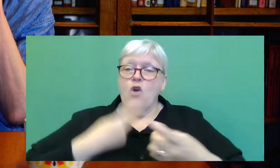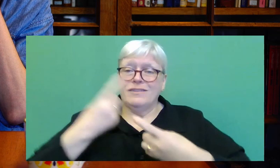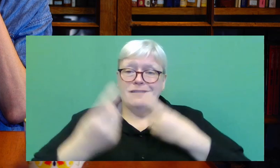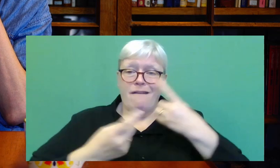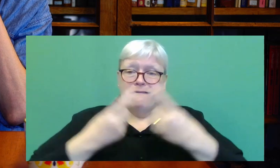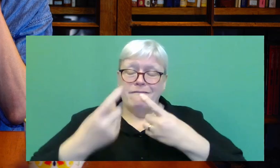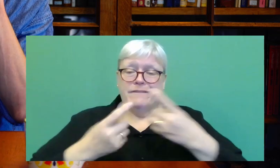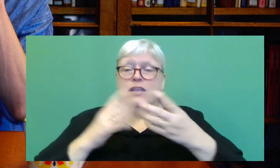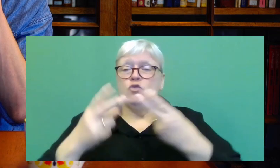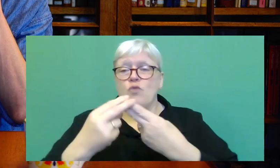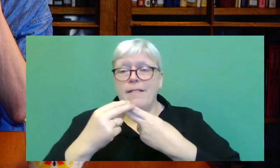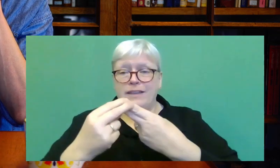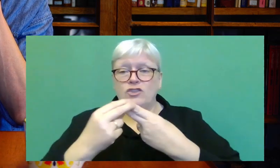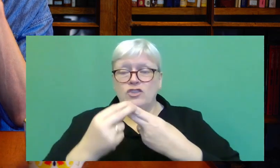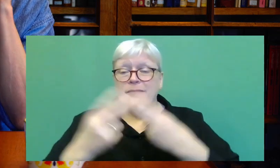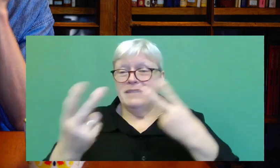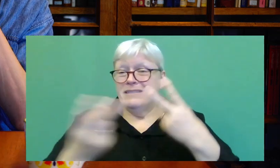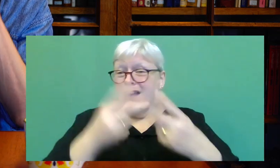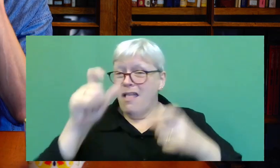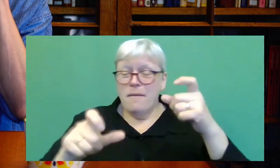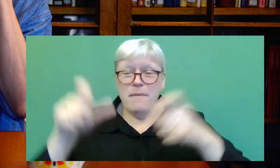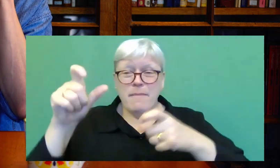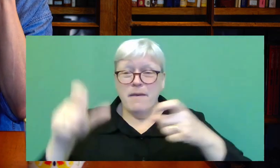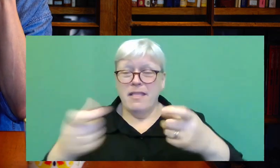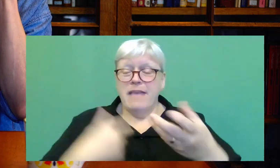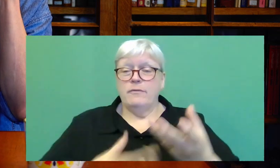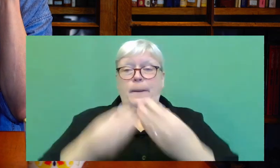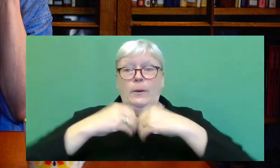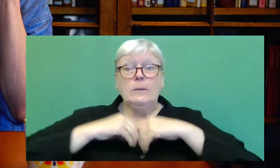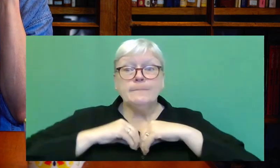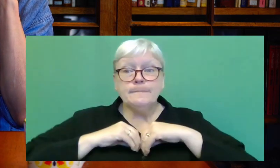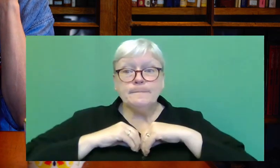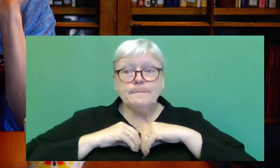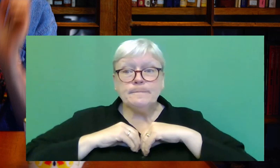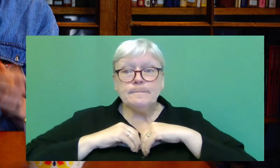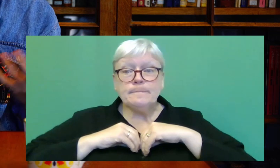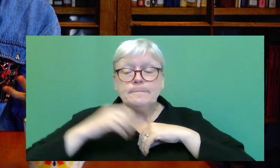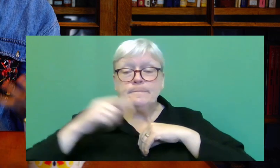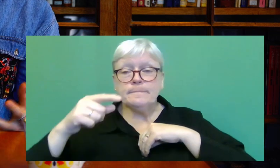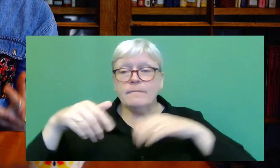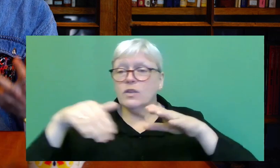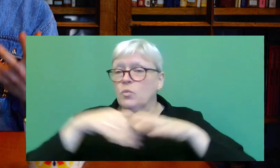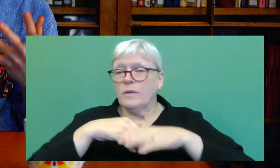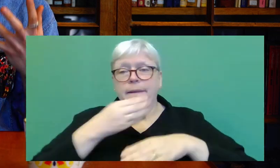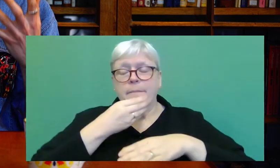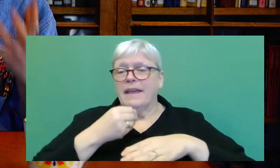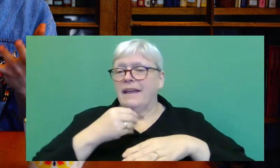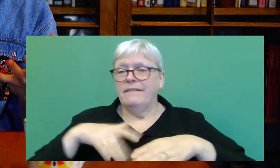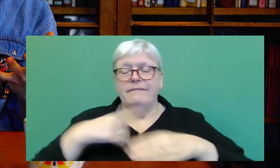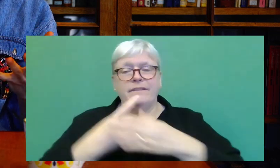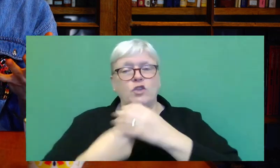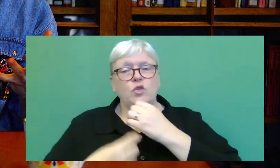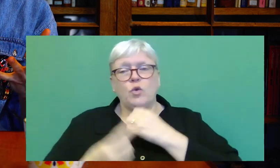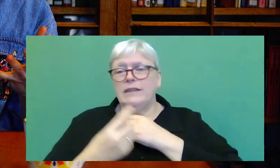and swallow it all up. I mean, within a lot of males there's a loneliness epidemic at the moment, and people see